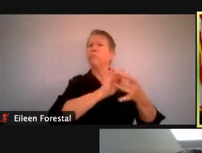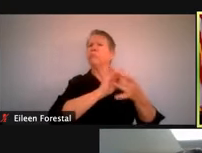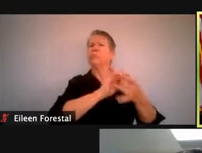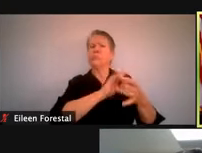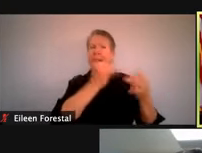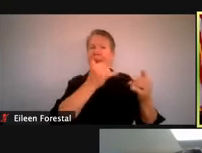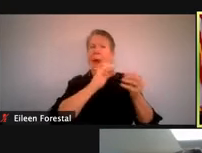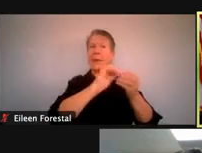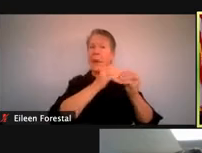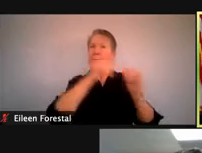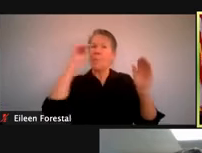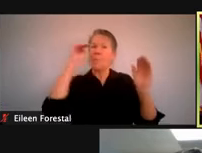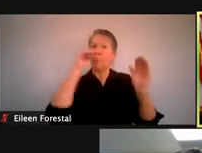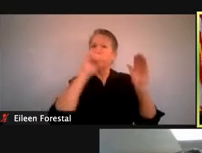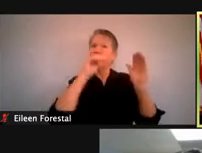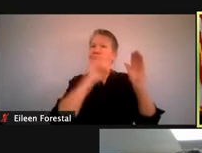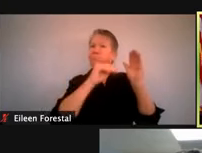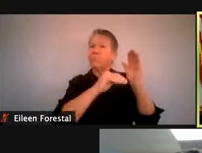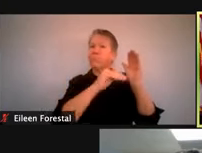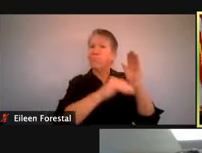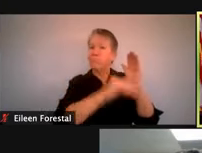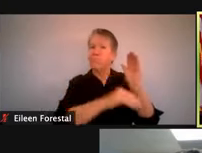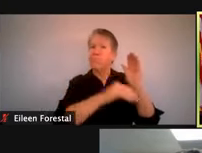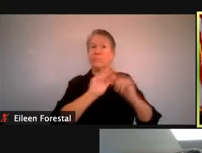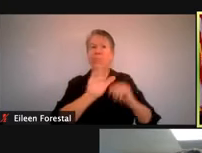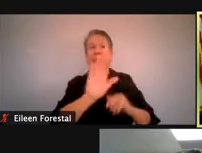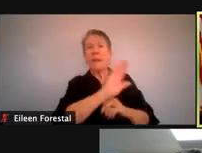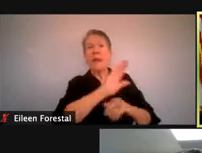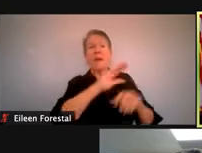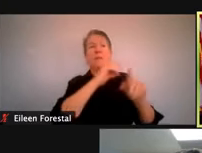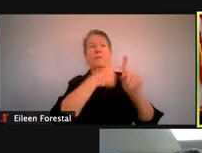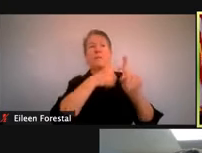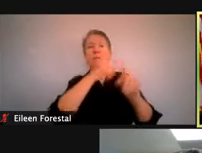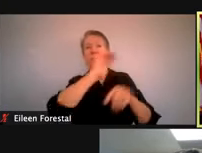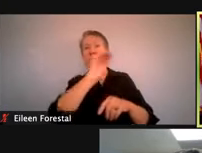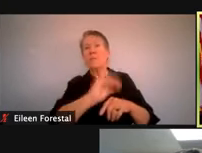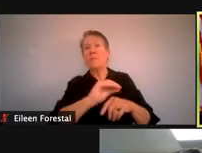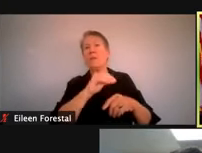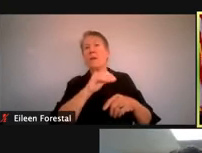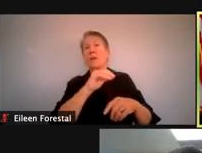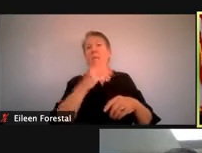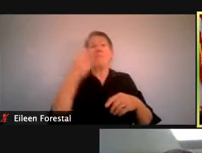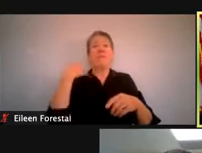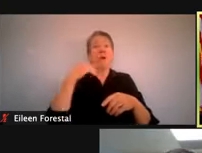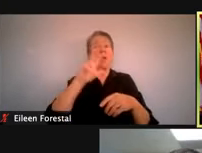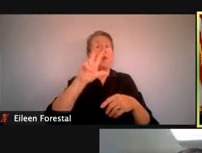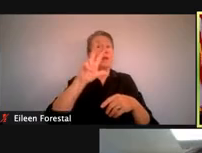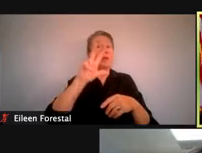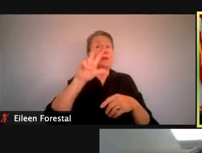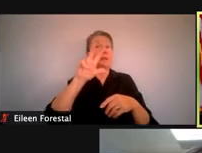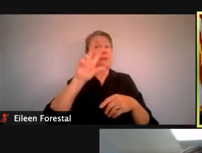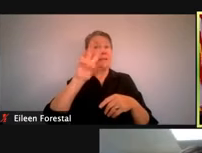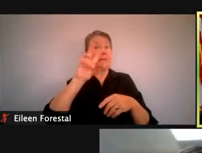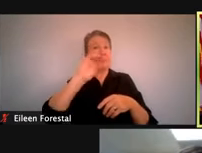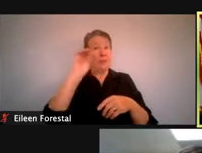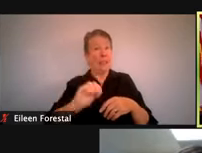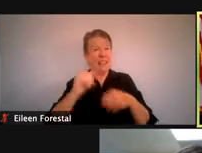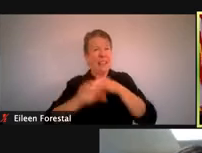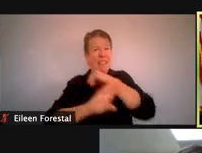In Lakewood, percent positivity went from a high of 36% in late September